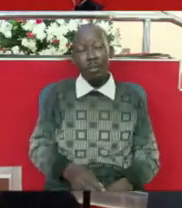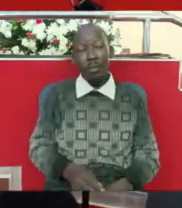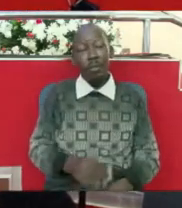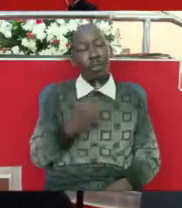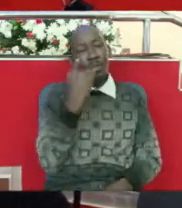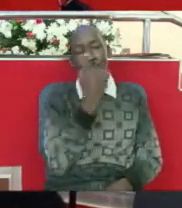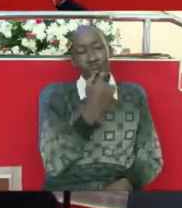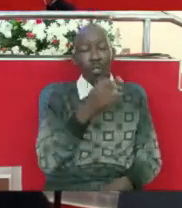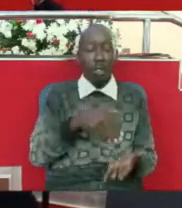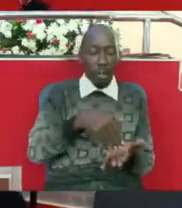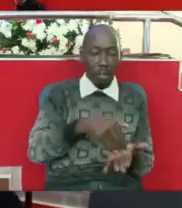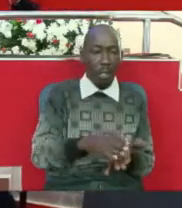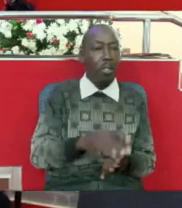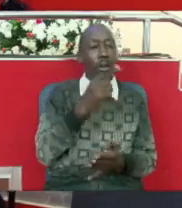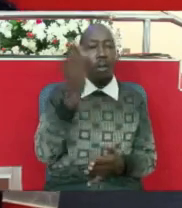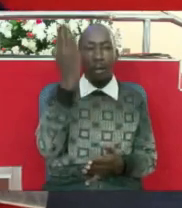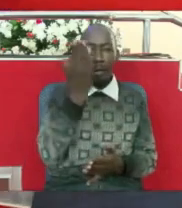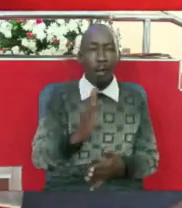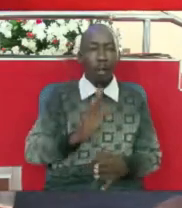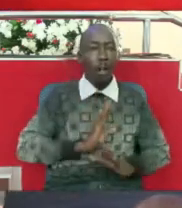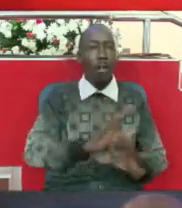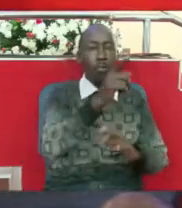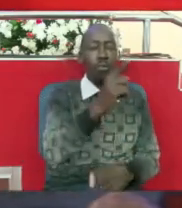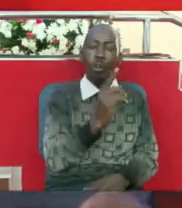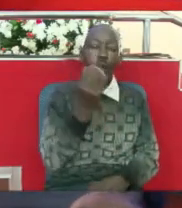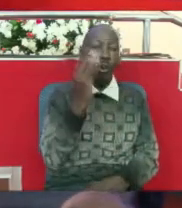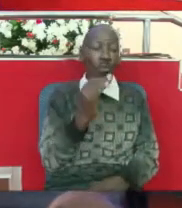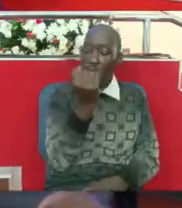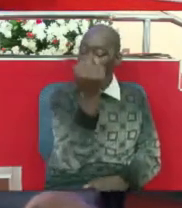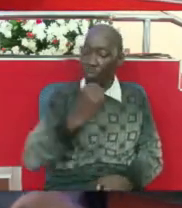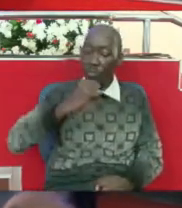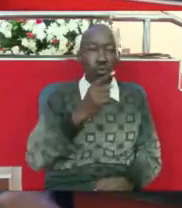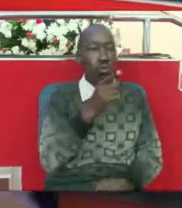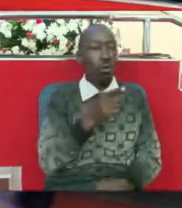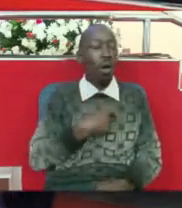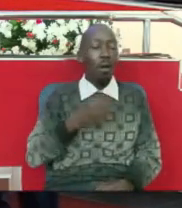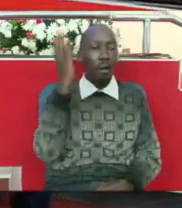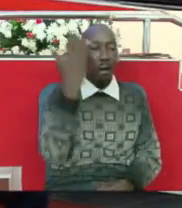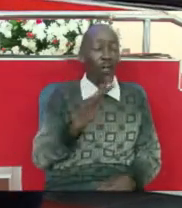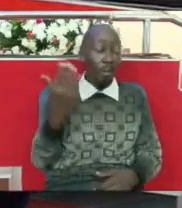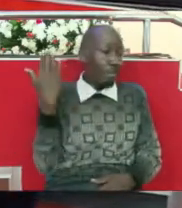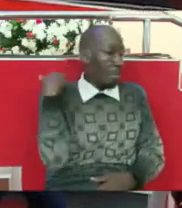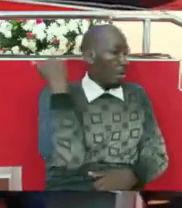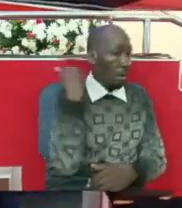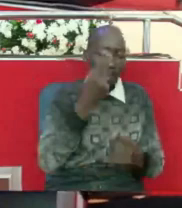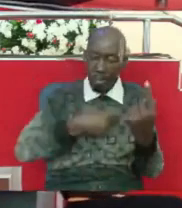who said, I'll never leave you or forsake you. I'll never turn my back on